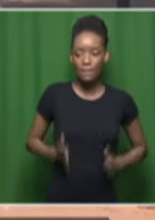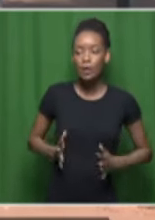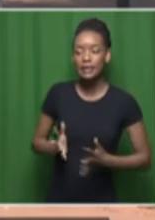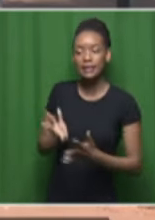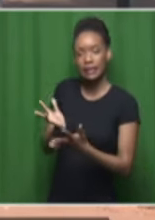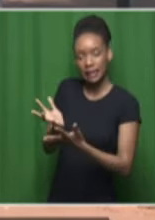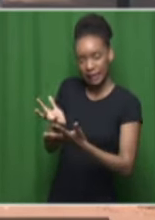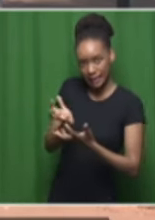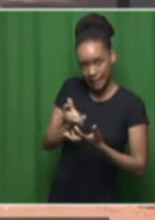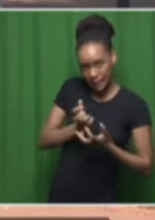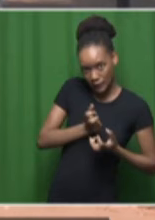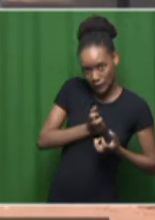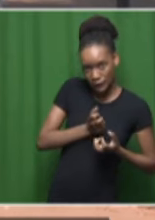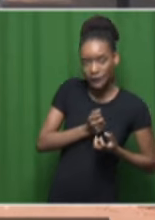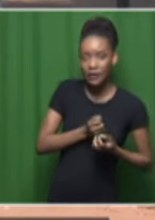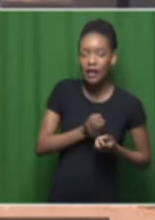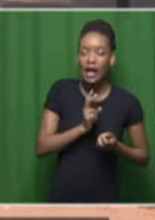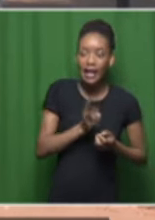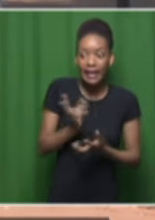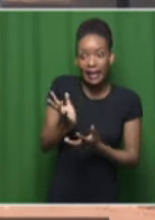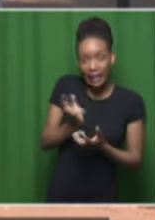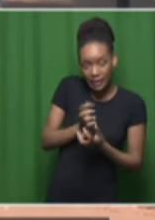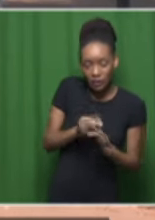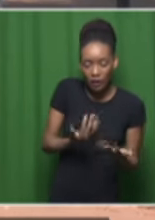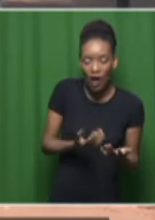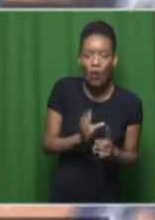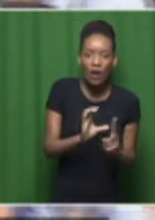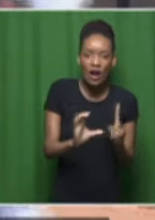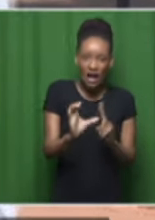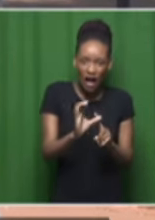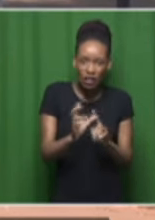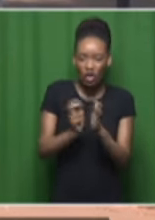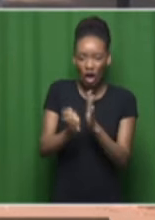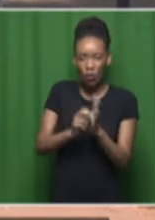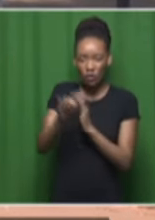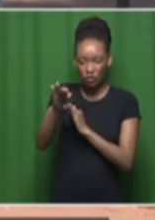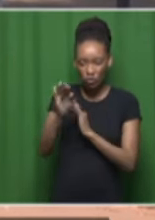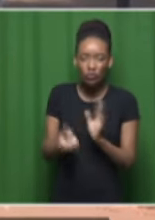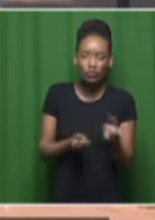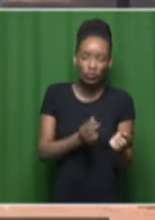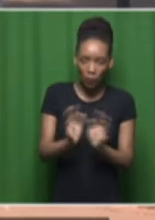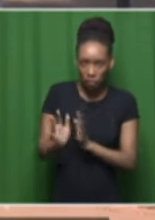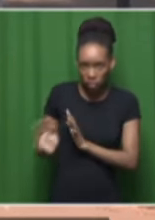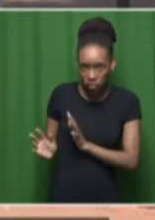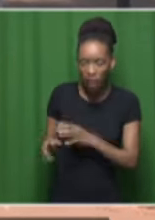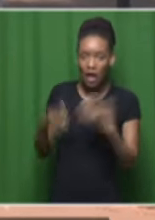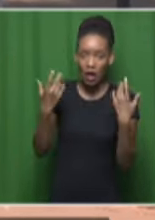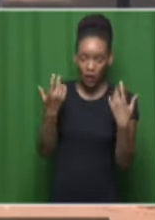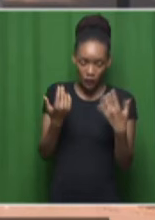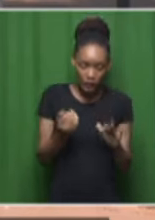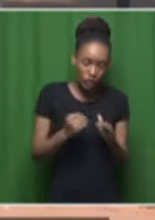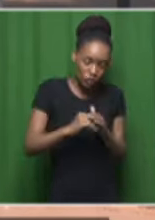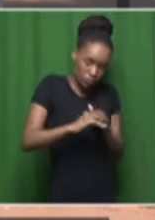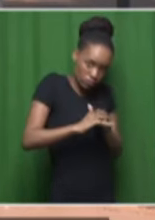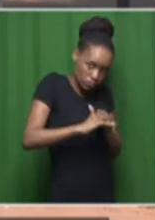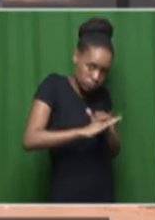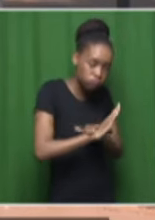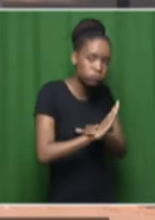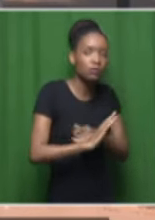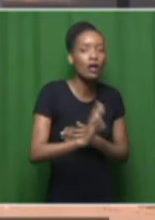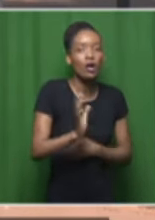home. Again, rituals will be performed there, and then his body will then enter his home. And that was likely